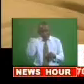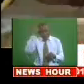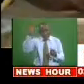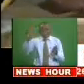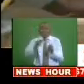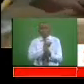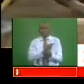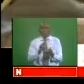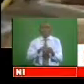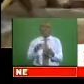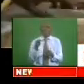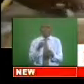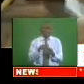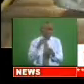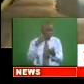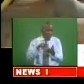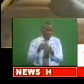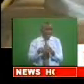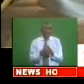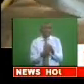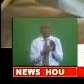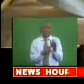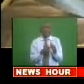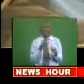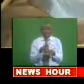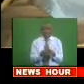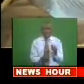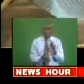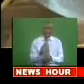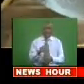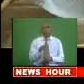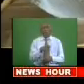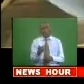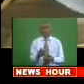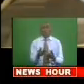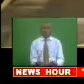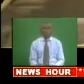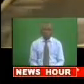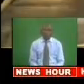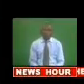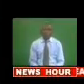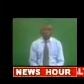However, it is necessary to recognize the symptoms early for immediate medical attention.